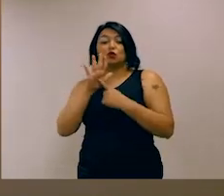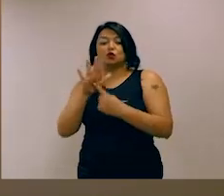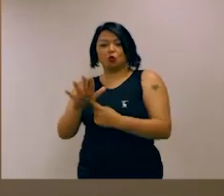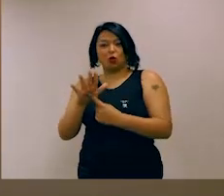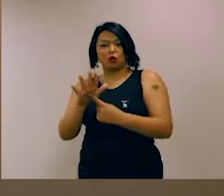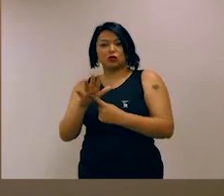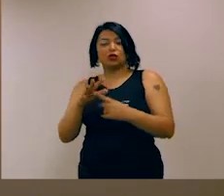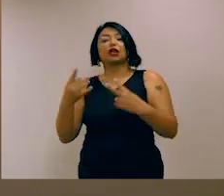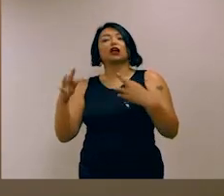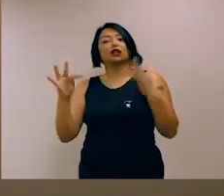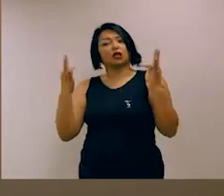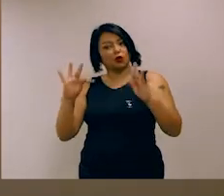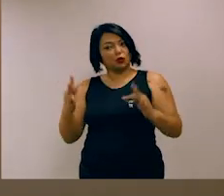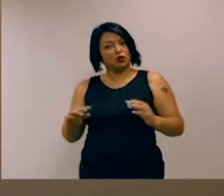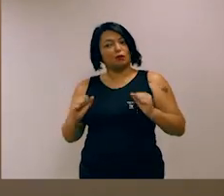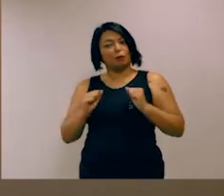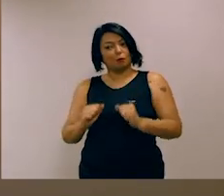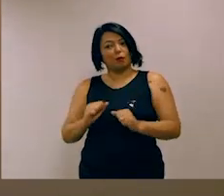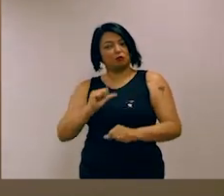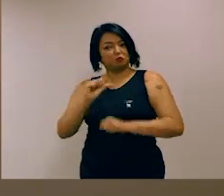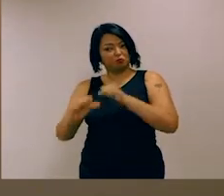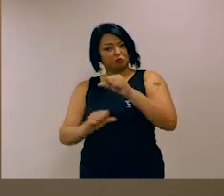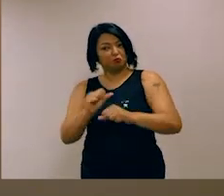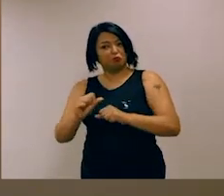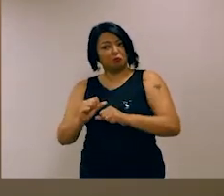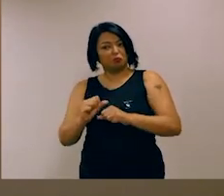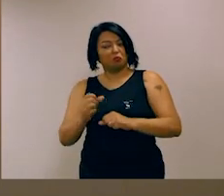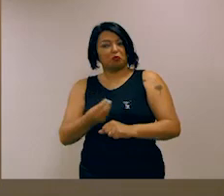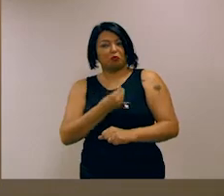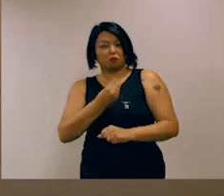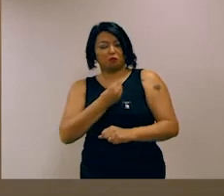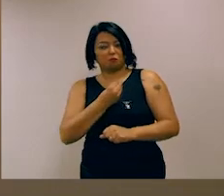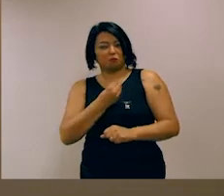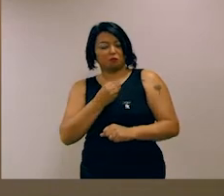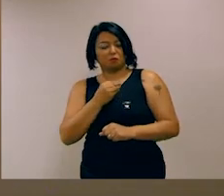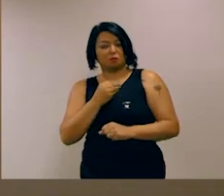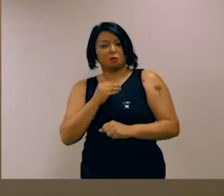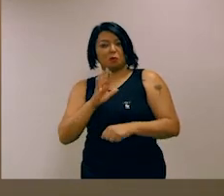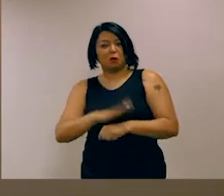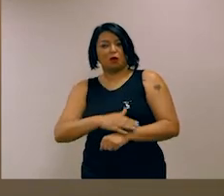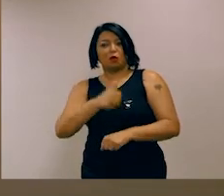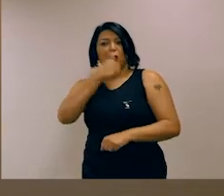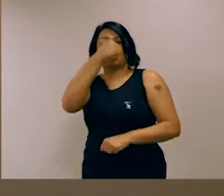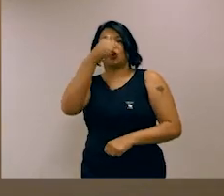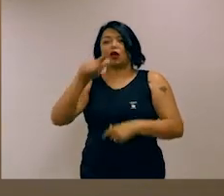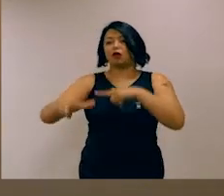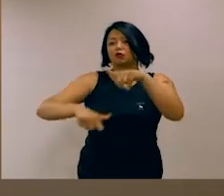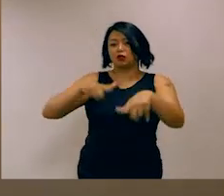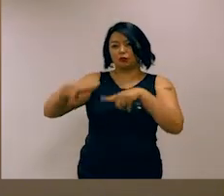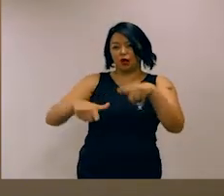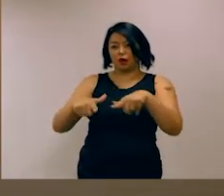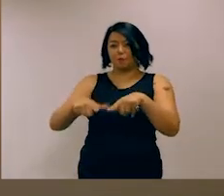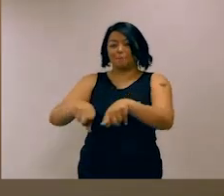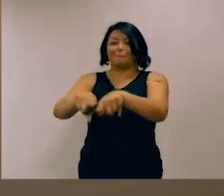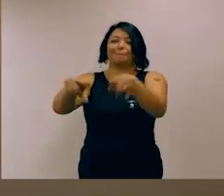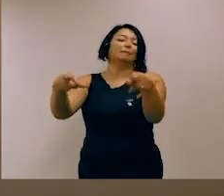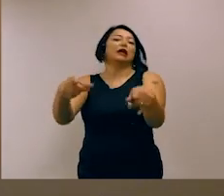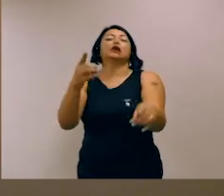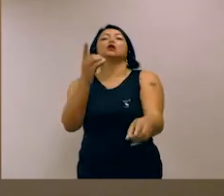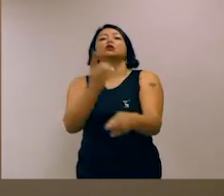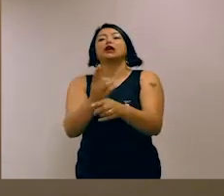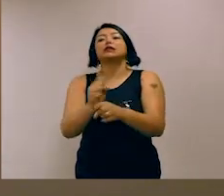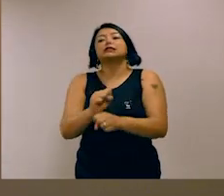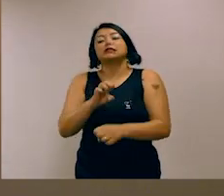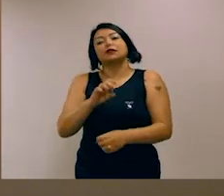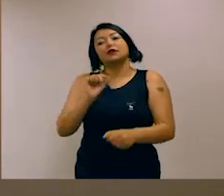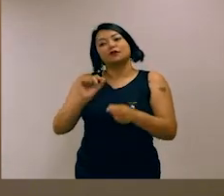biddings. So these experiences are going to transform realities and redefine